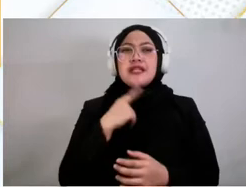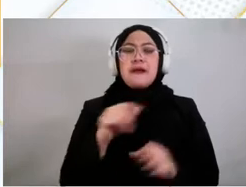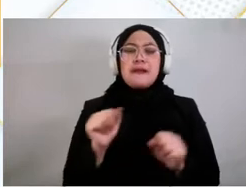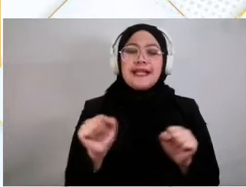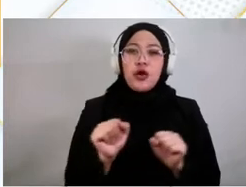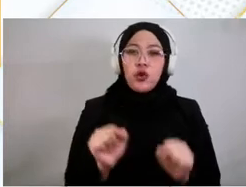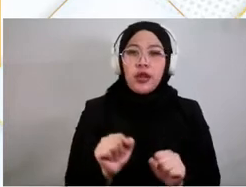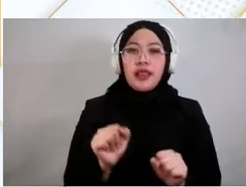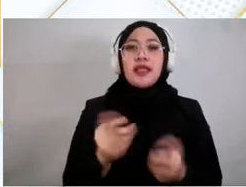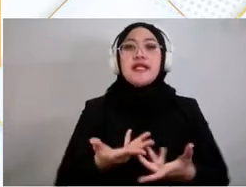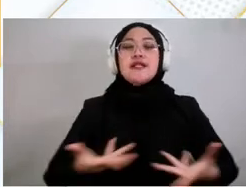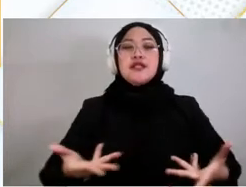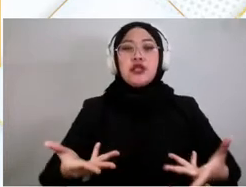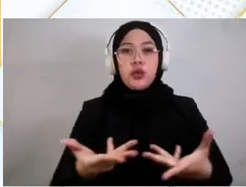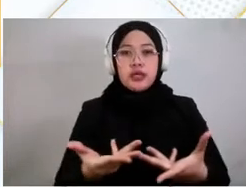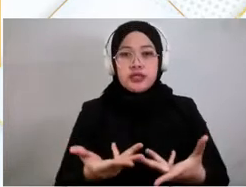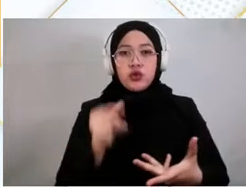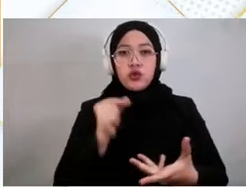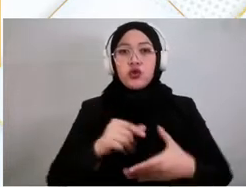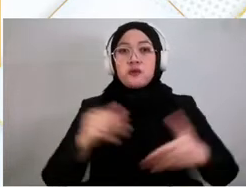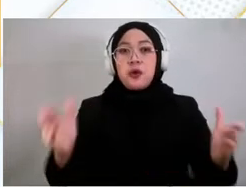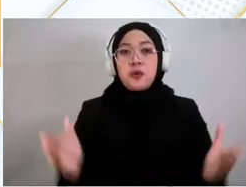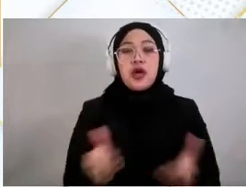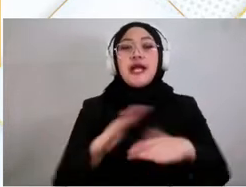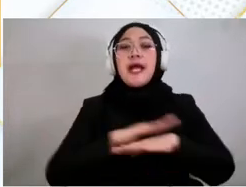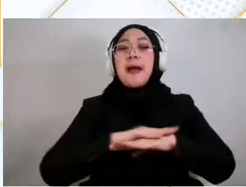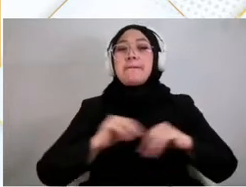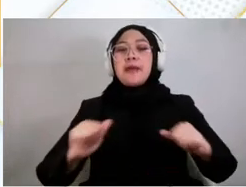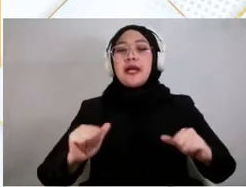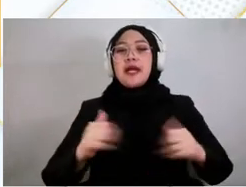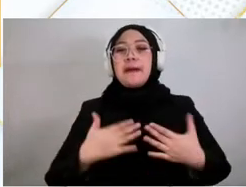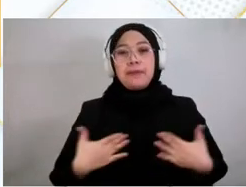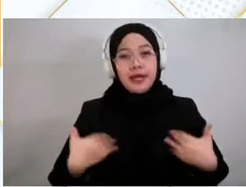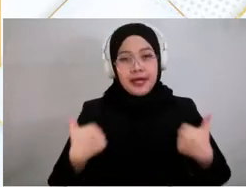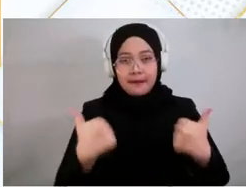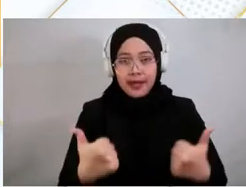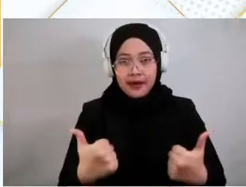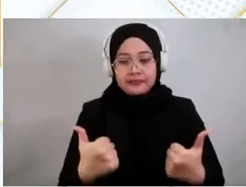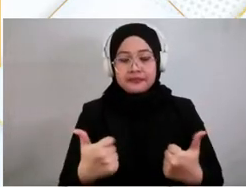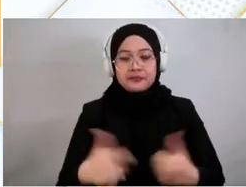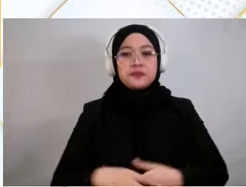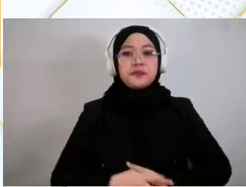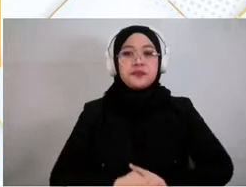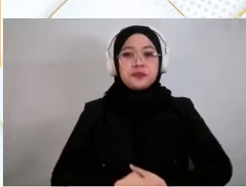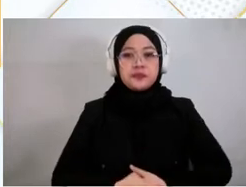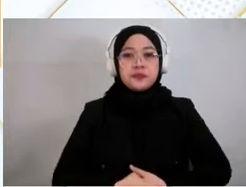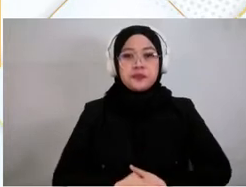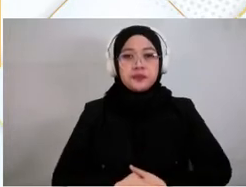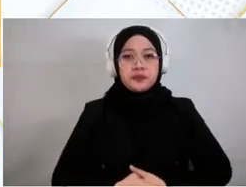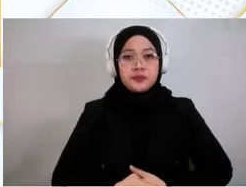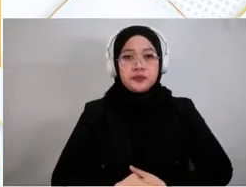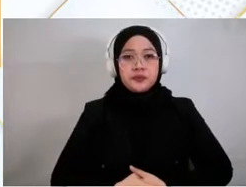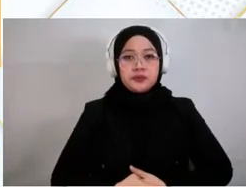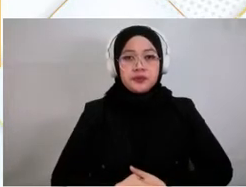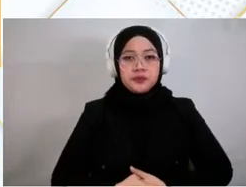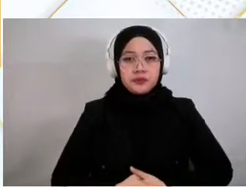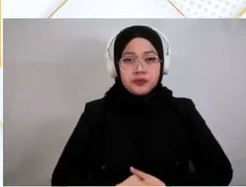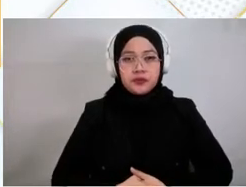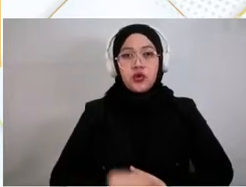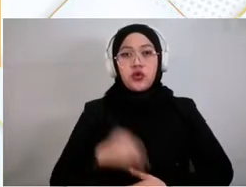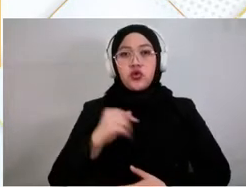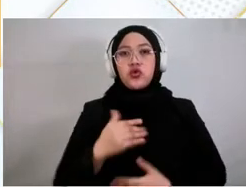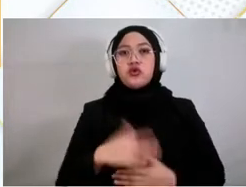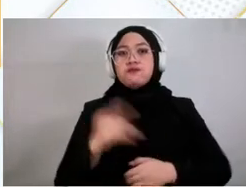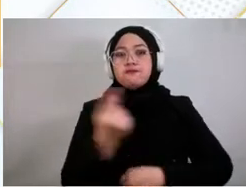in order, let's say, to create peace and security. Then, of course, in order to be able